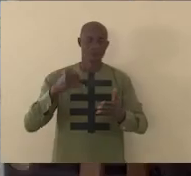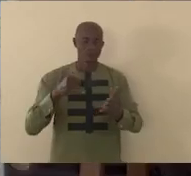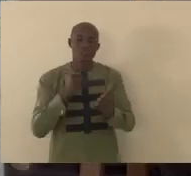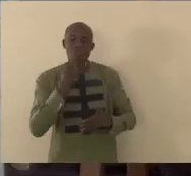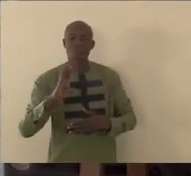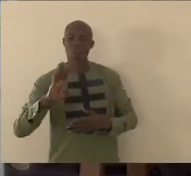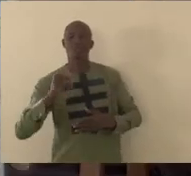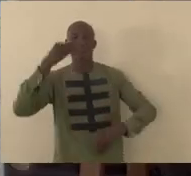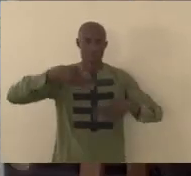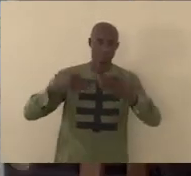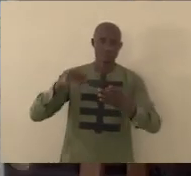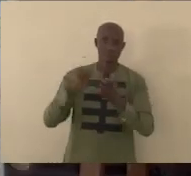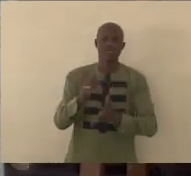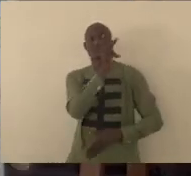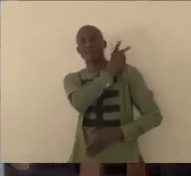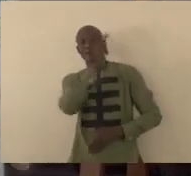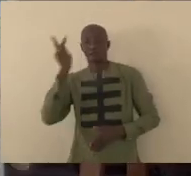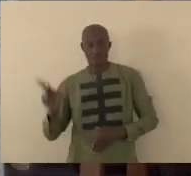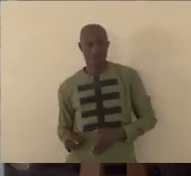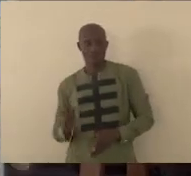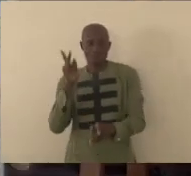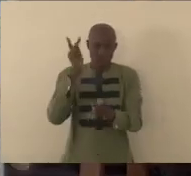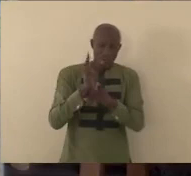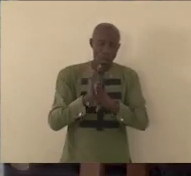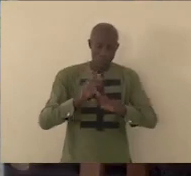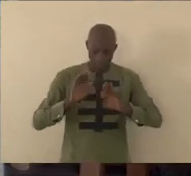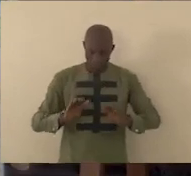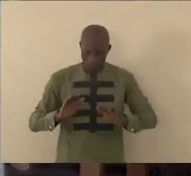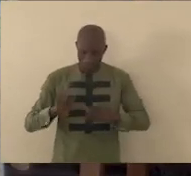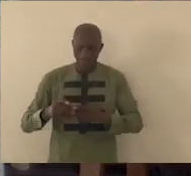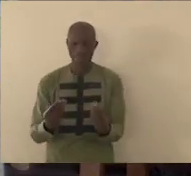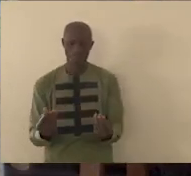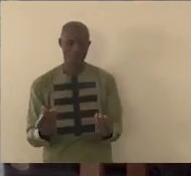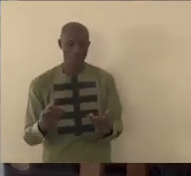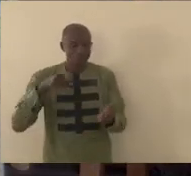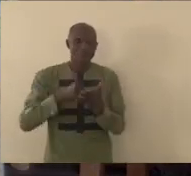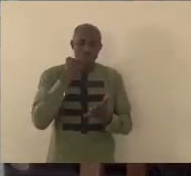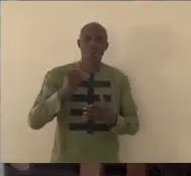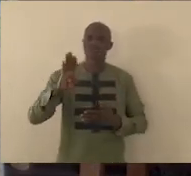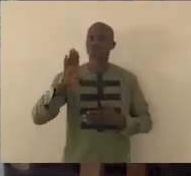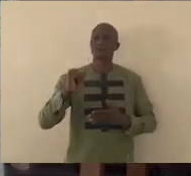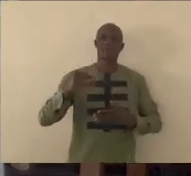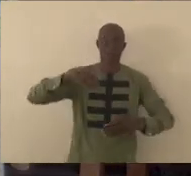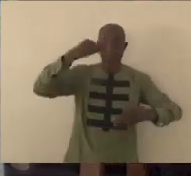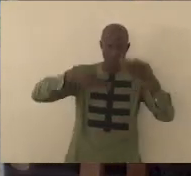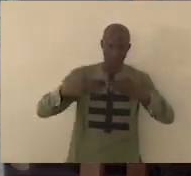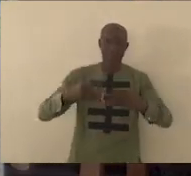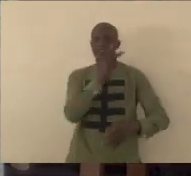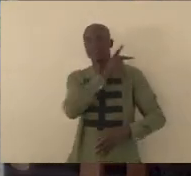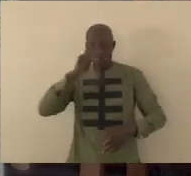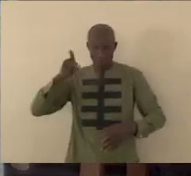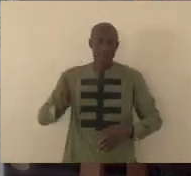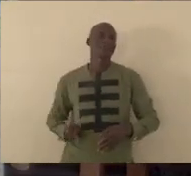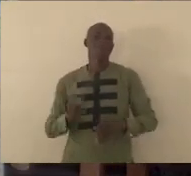by justice that a king gives stability to the land. It is by justice that a king